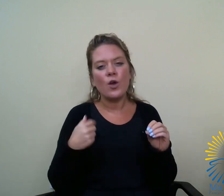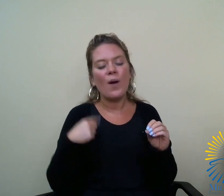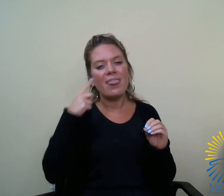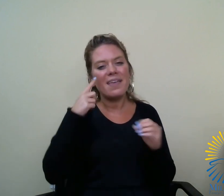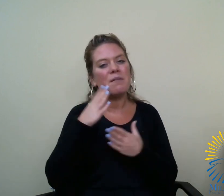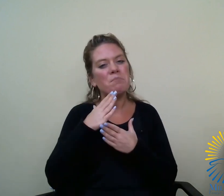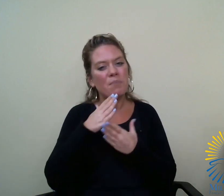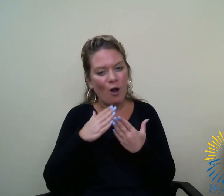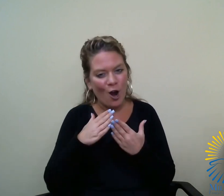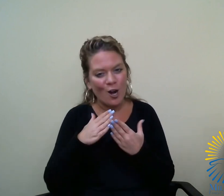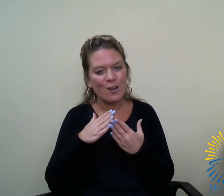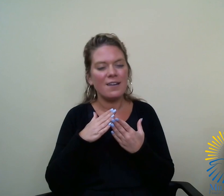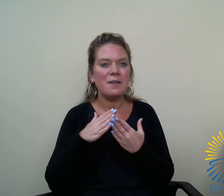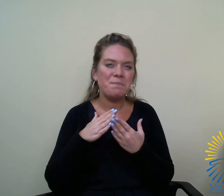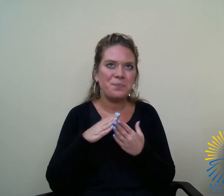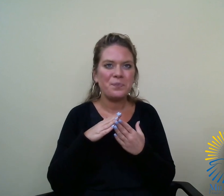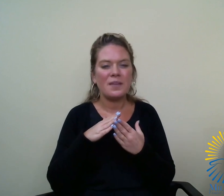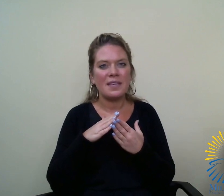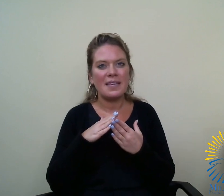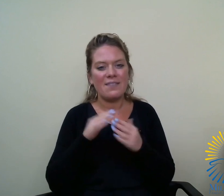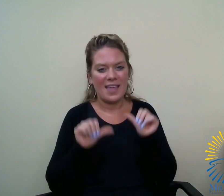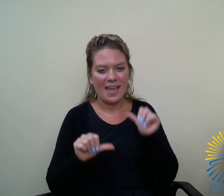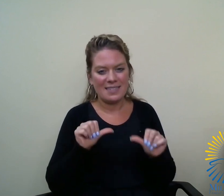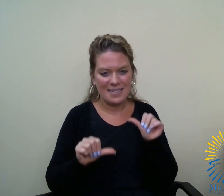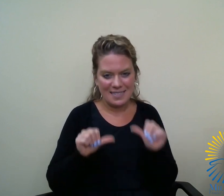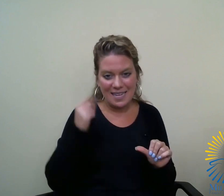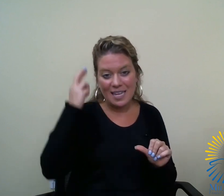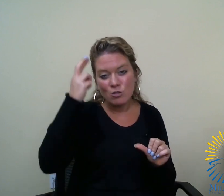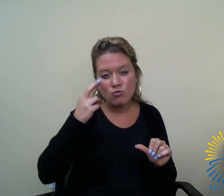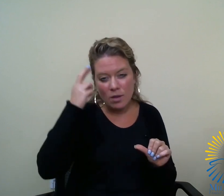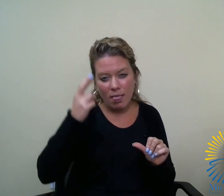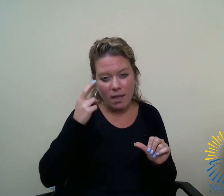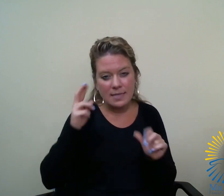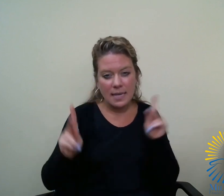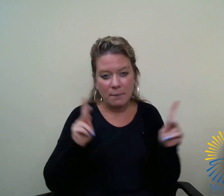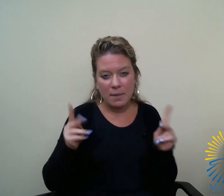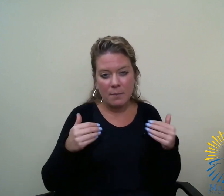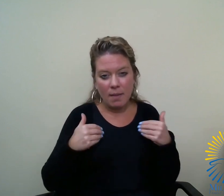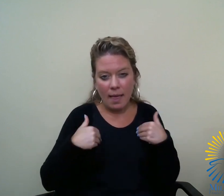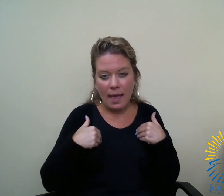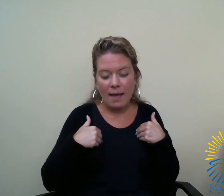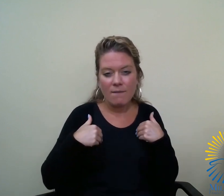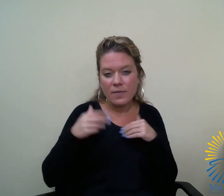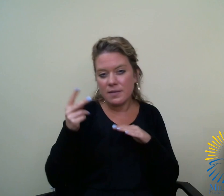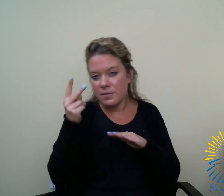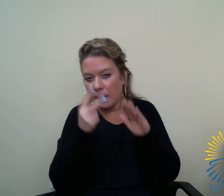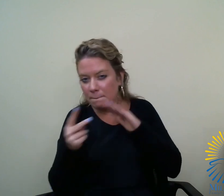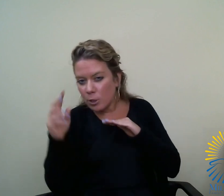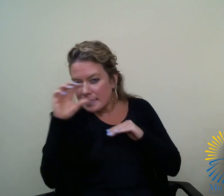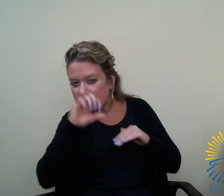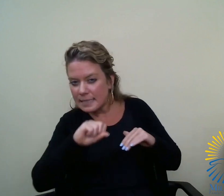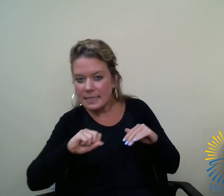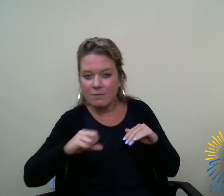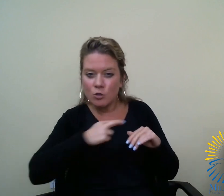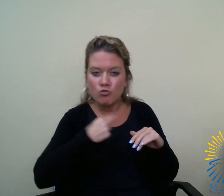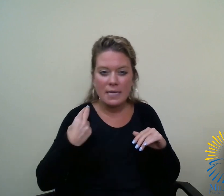it is also like realizing that people have this sort of perceived risk of the unknown, of